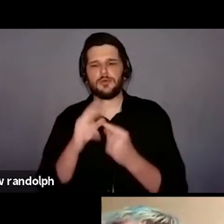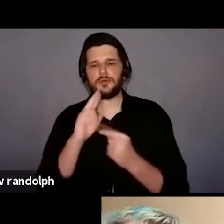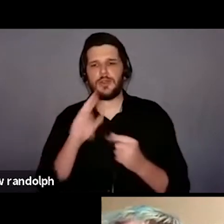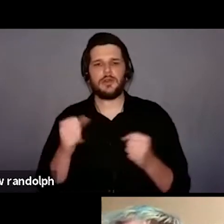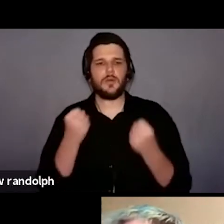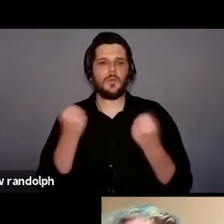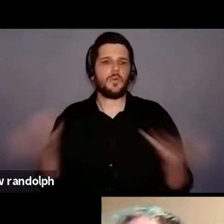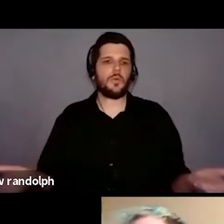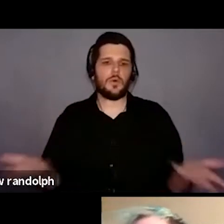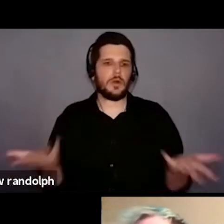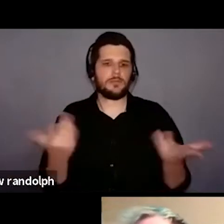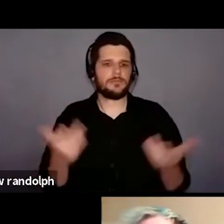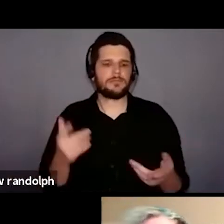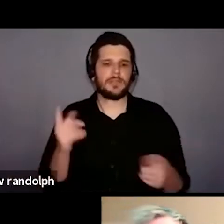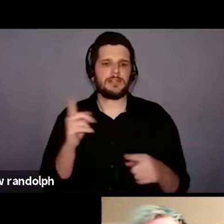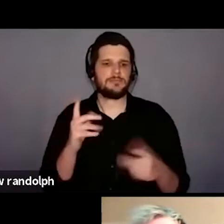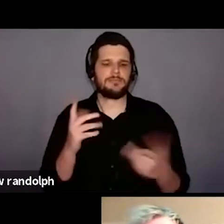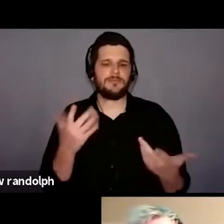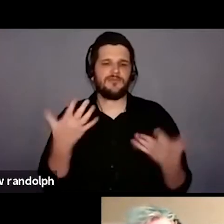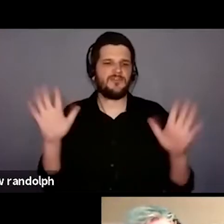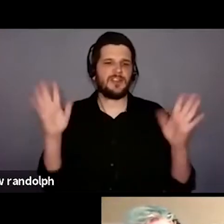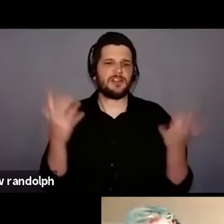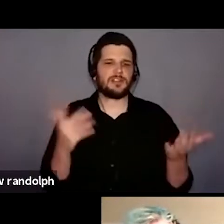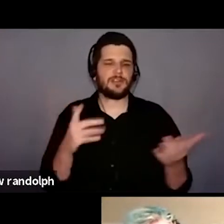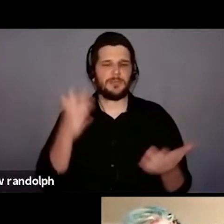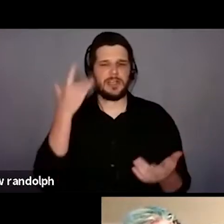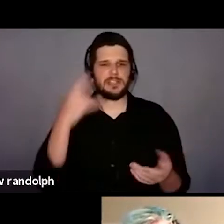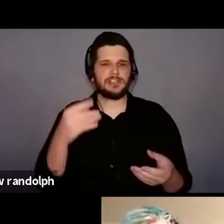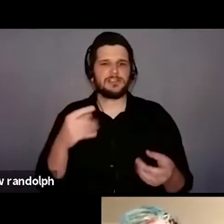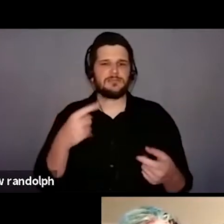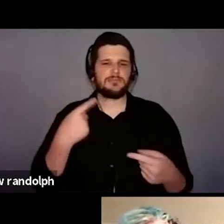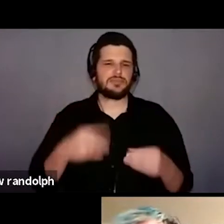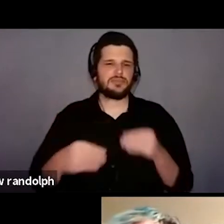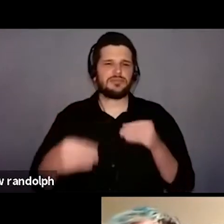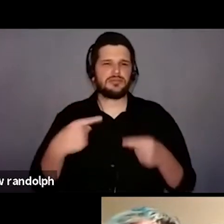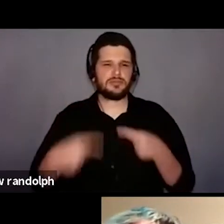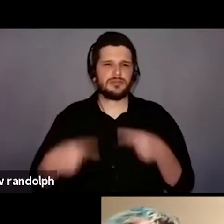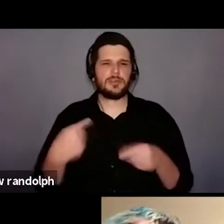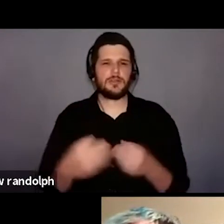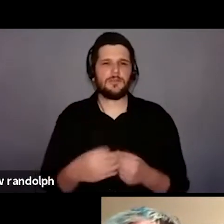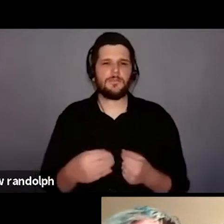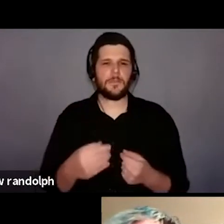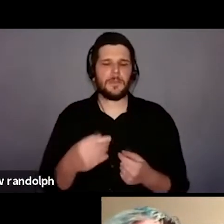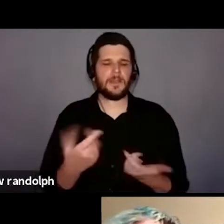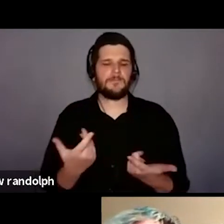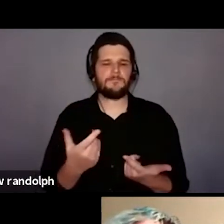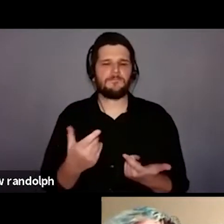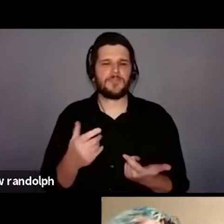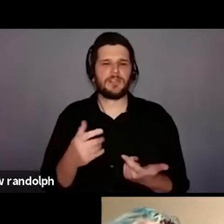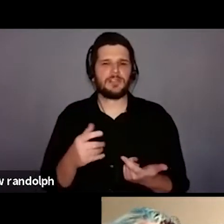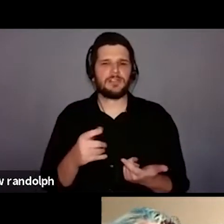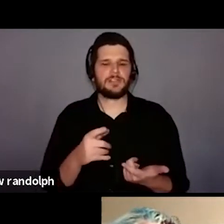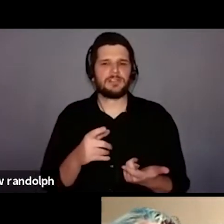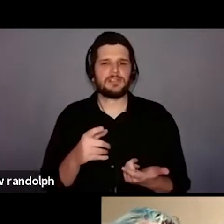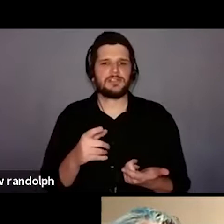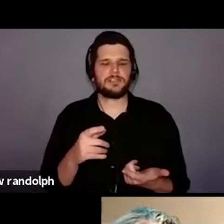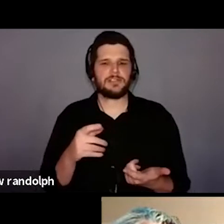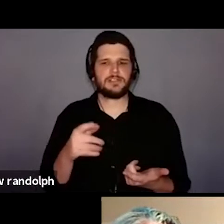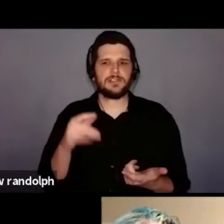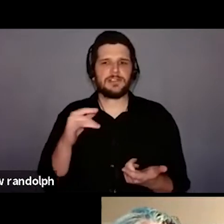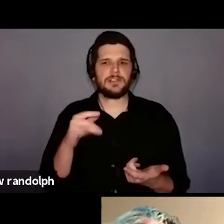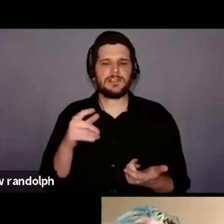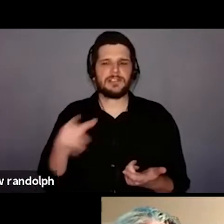just exhausted from the struggle, I think is in complement to that representation and